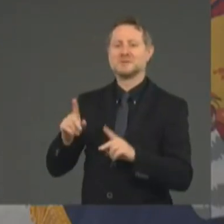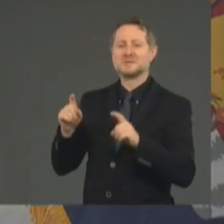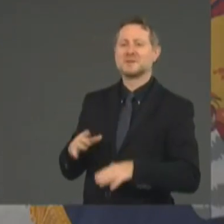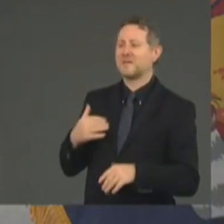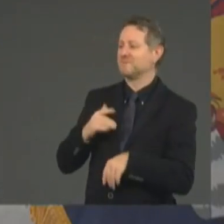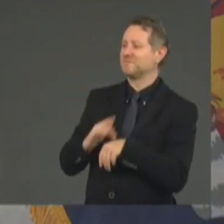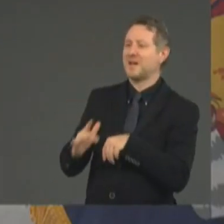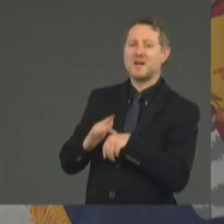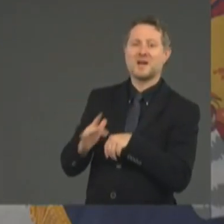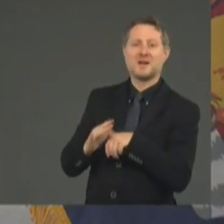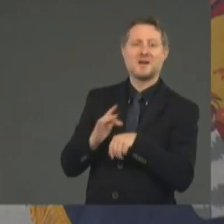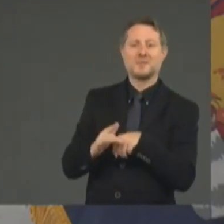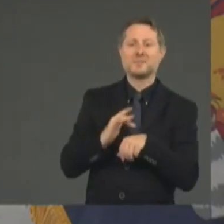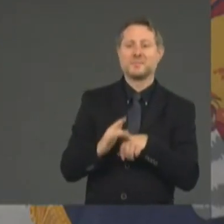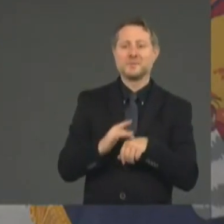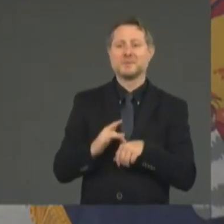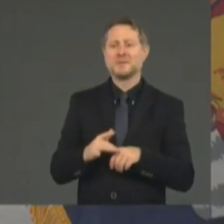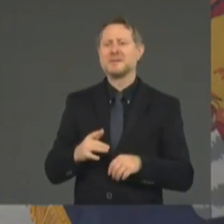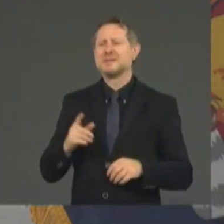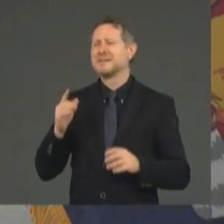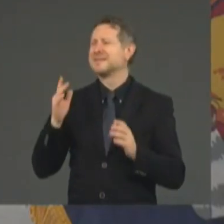700 testing sites around the state.